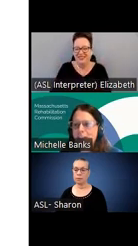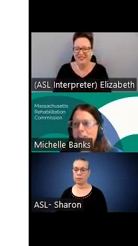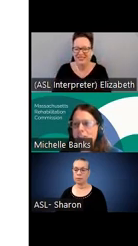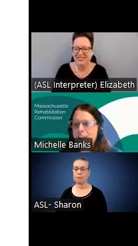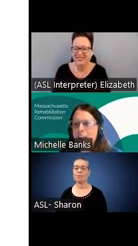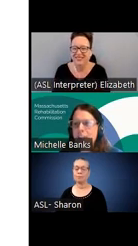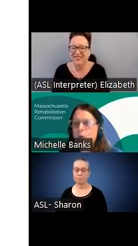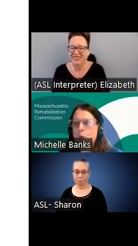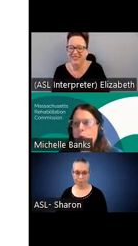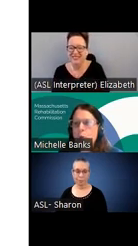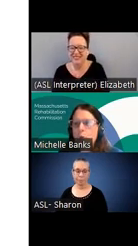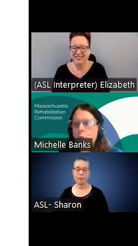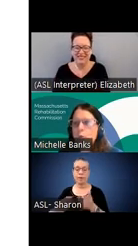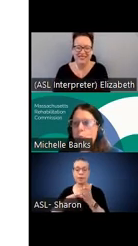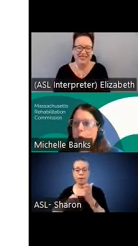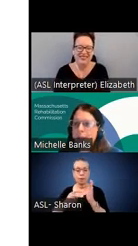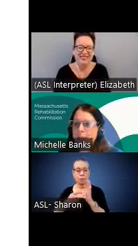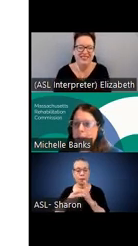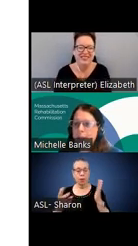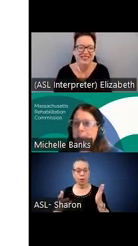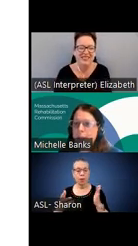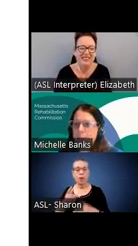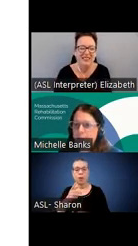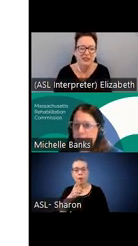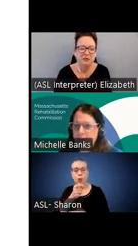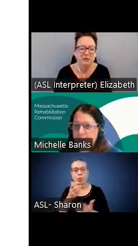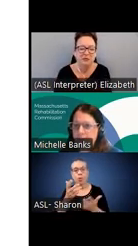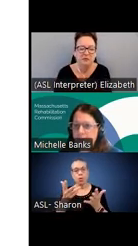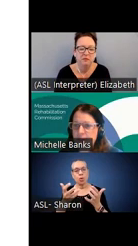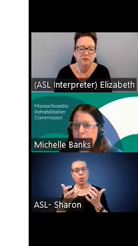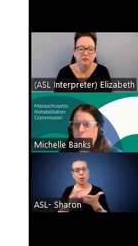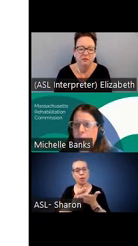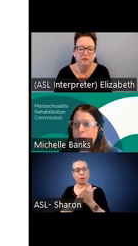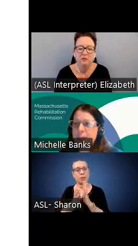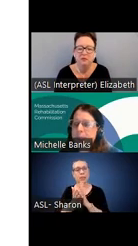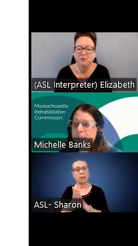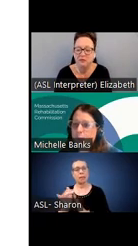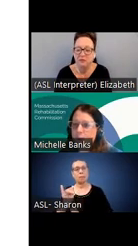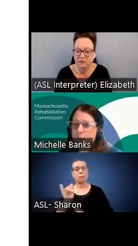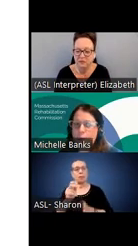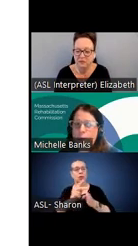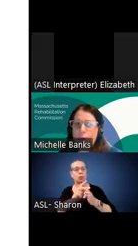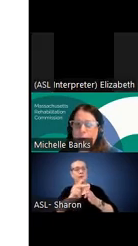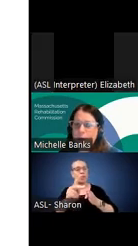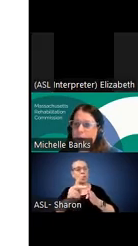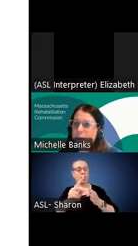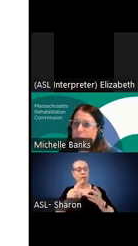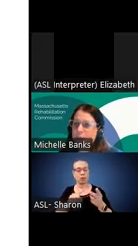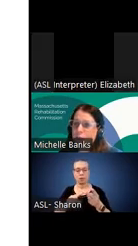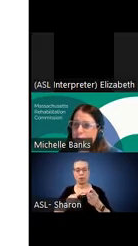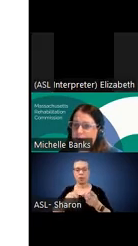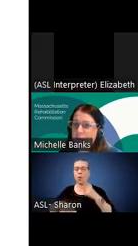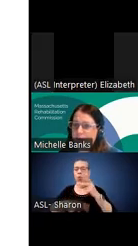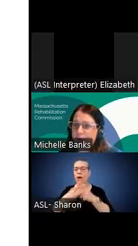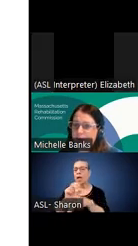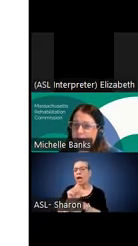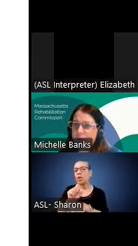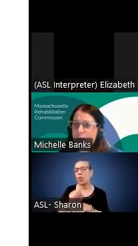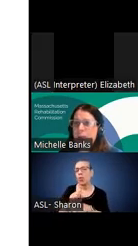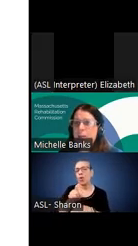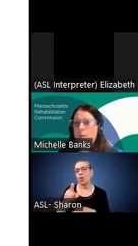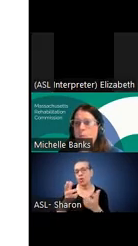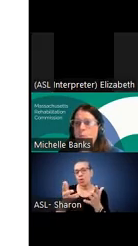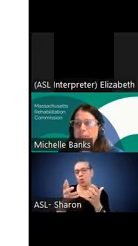really understanding who you want to be as a professional, what type of work you want to do that's going to gratify